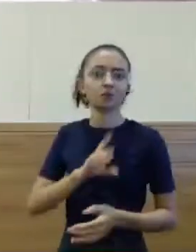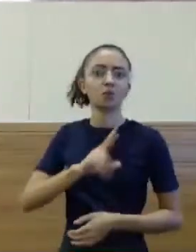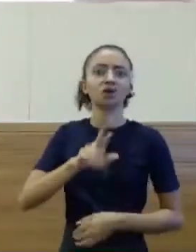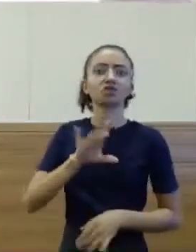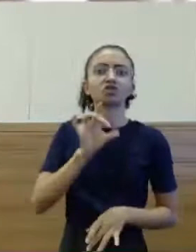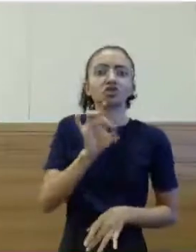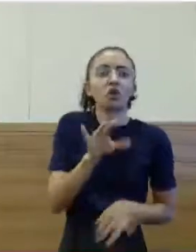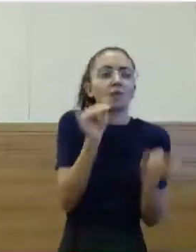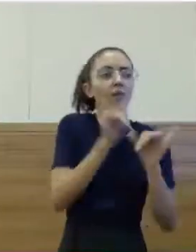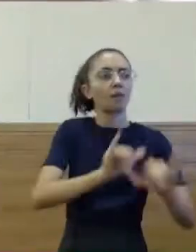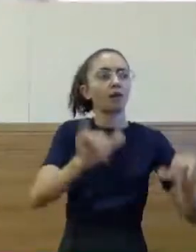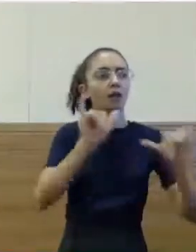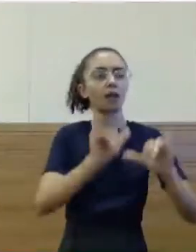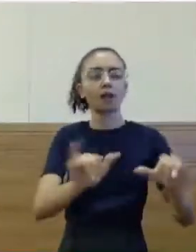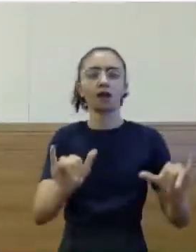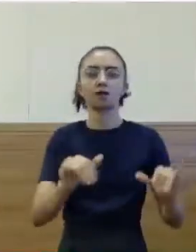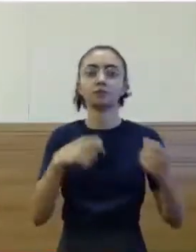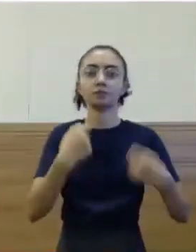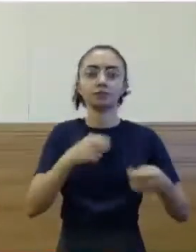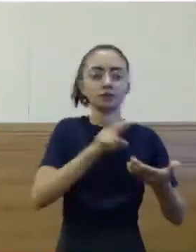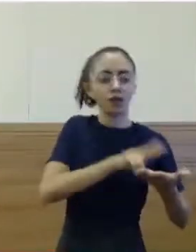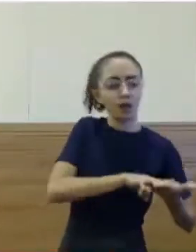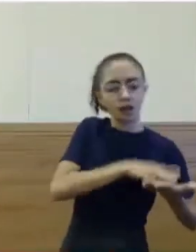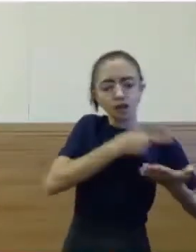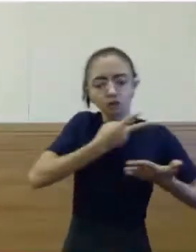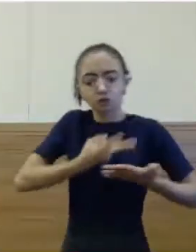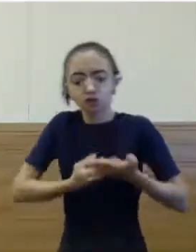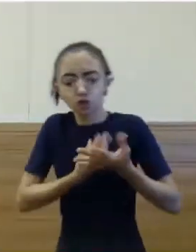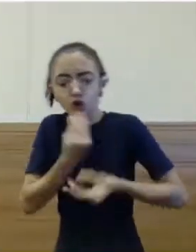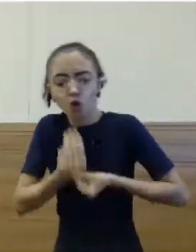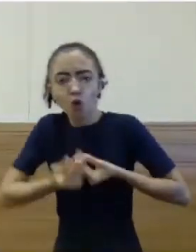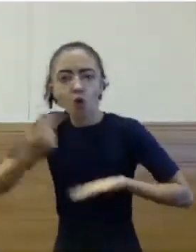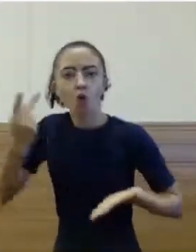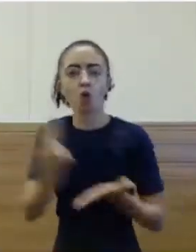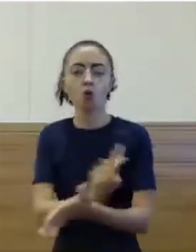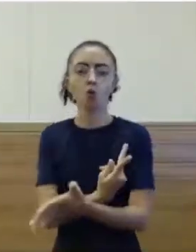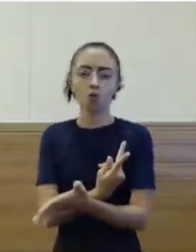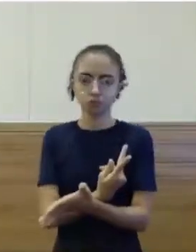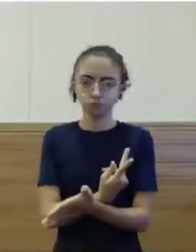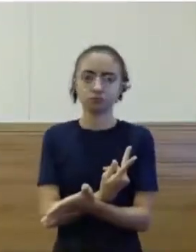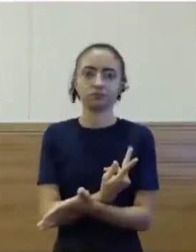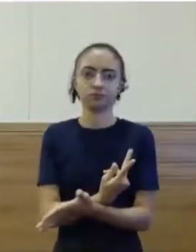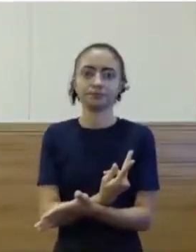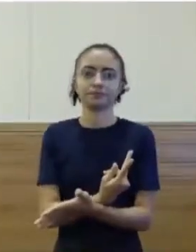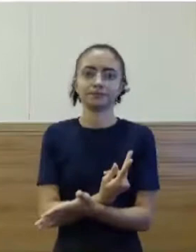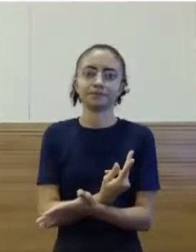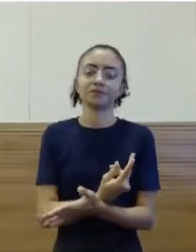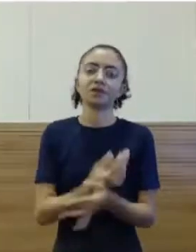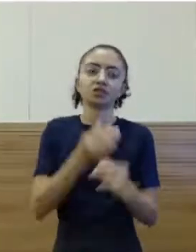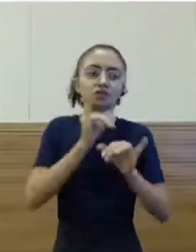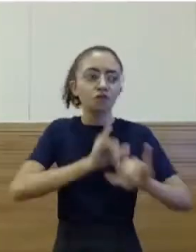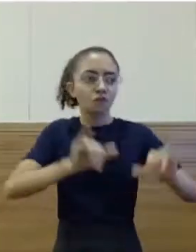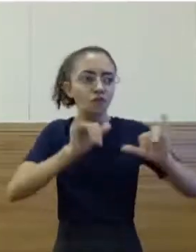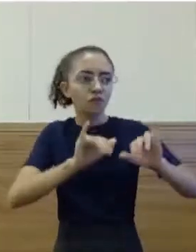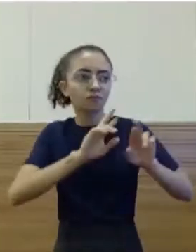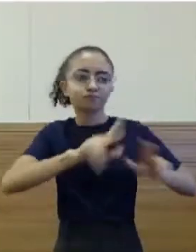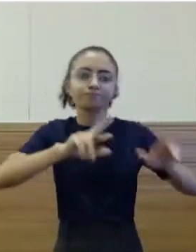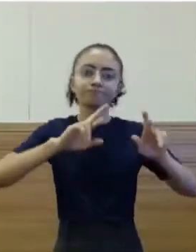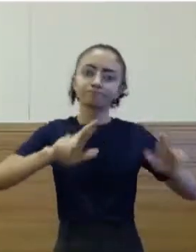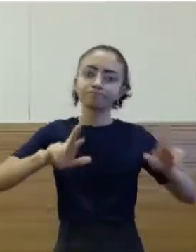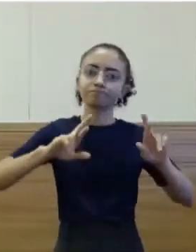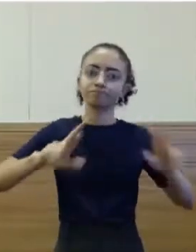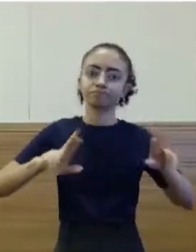and the guide to make these realities is to translate how to make the guide happen with many